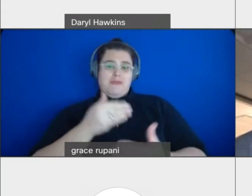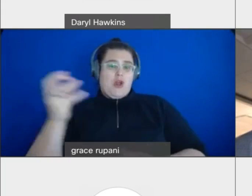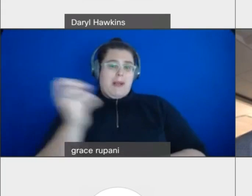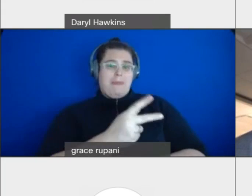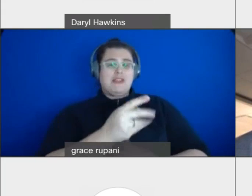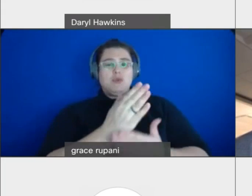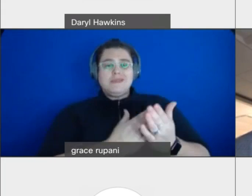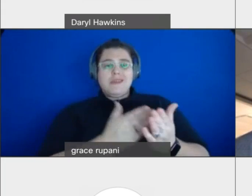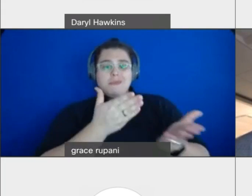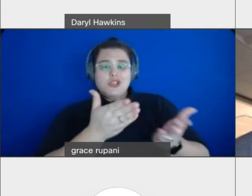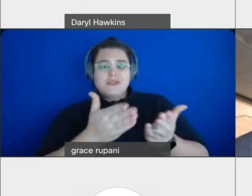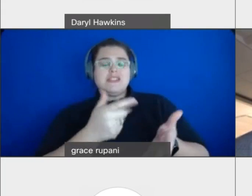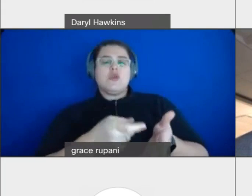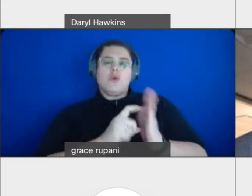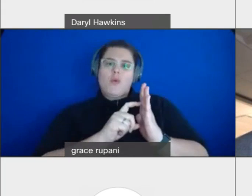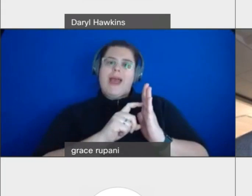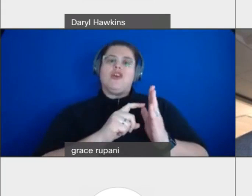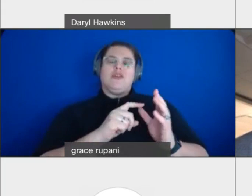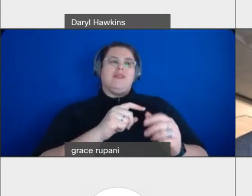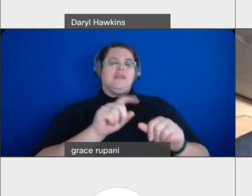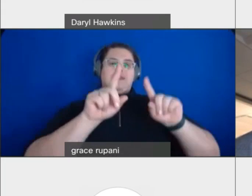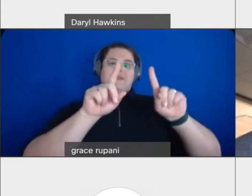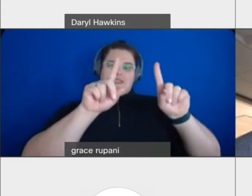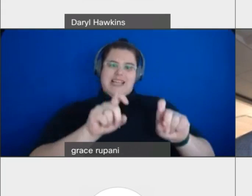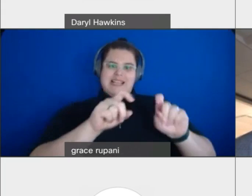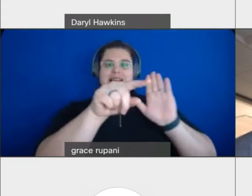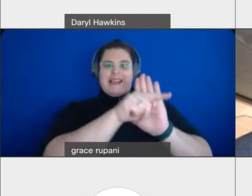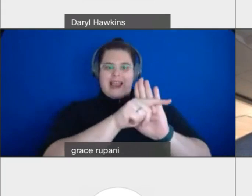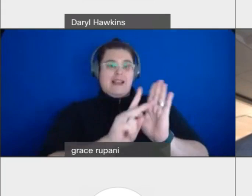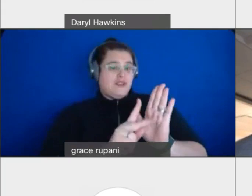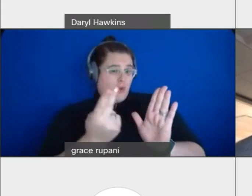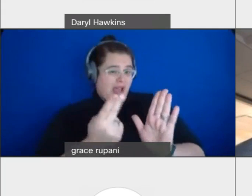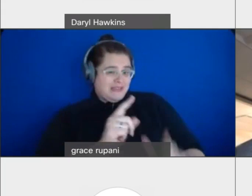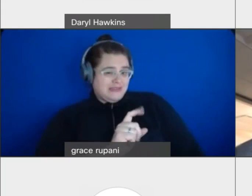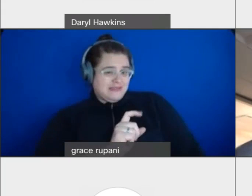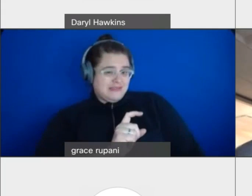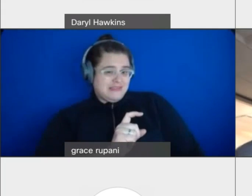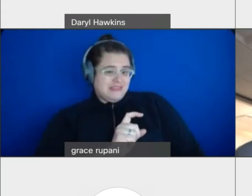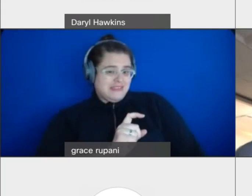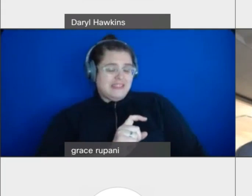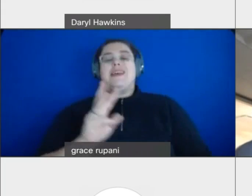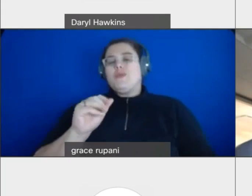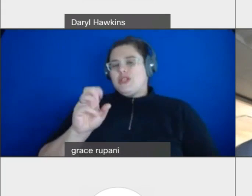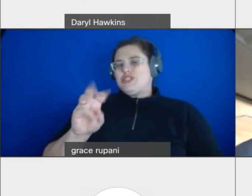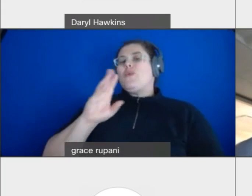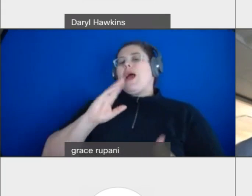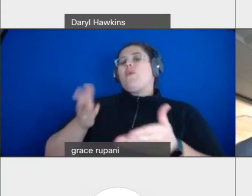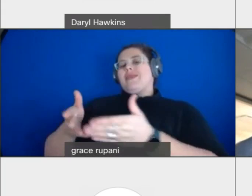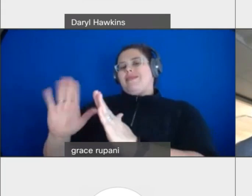is? So I guess Kirk will Yes. share more information. I'll let our epidemiology